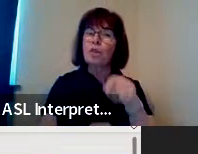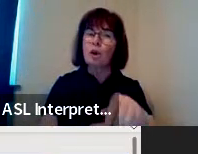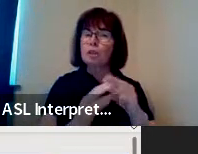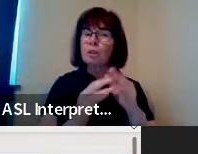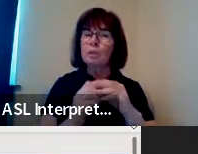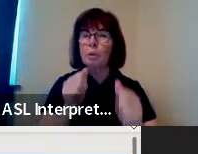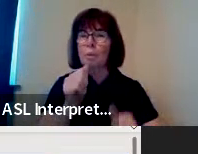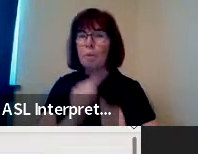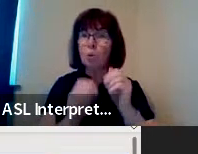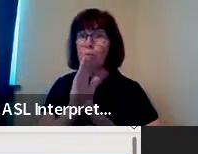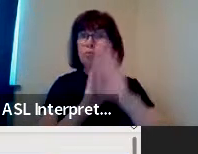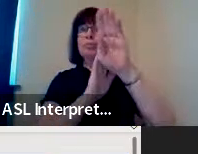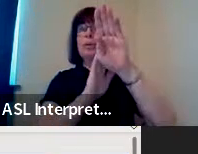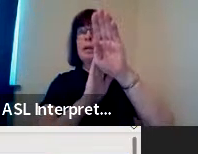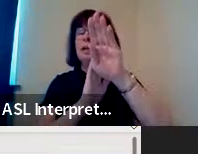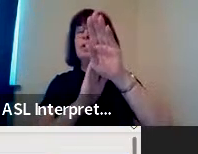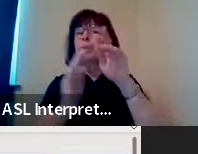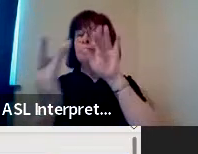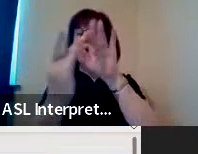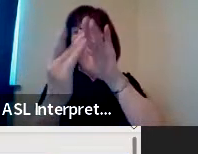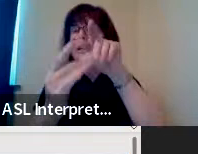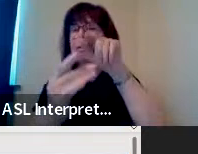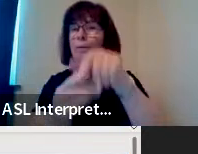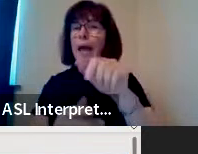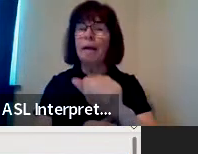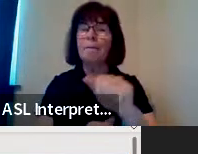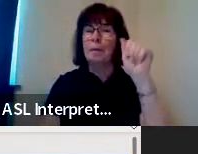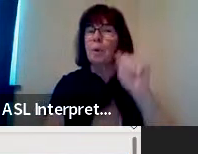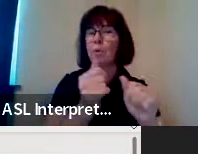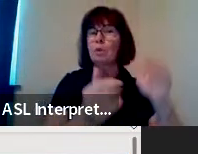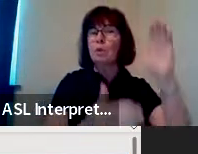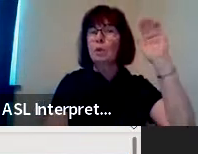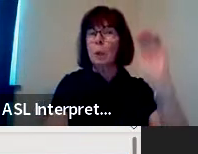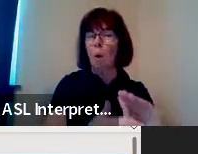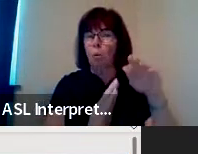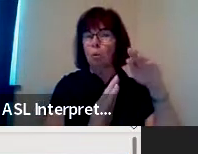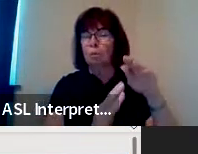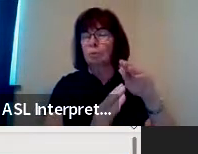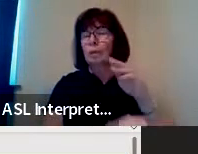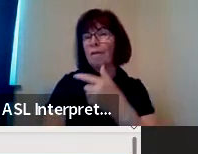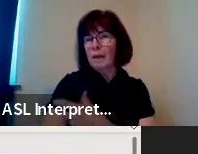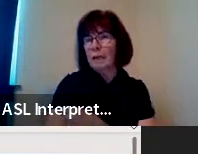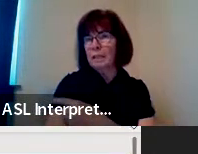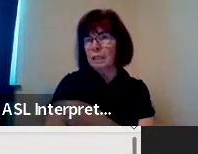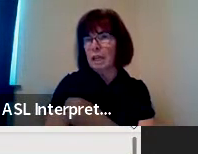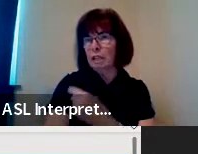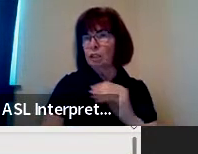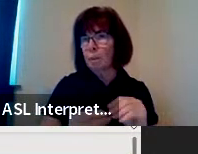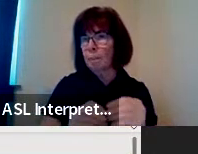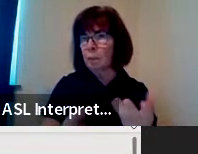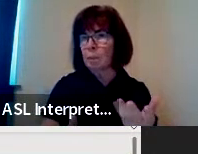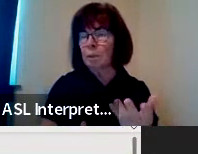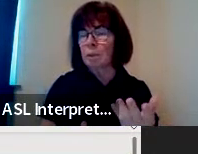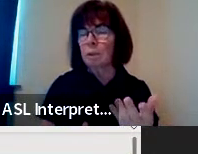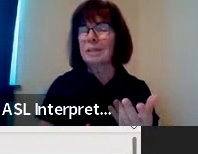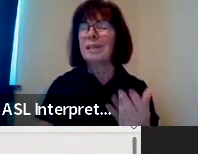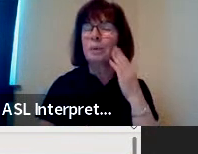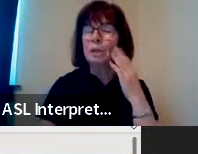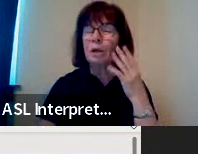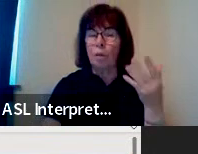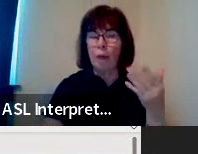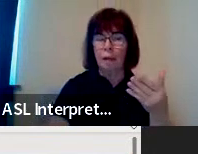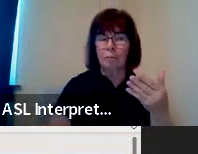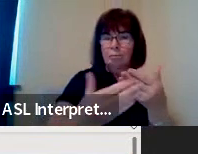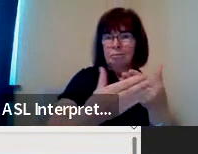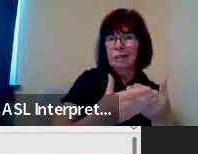rates and also the communities with the lowest vaccination rates. And we know that that overlaps with